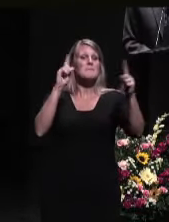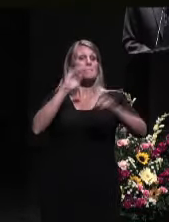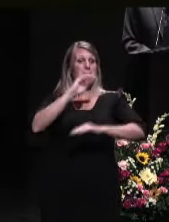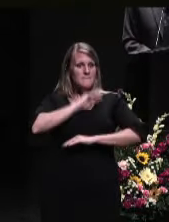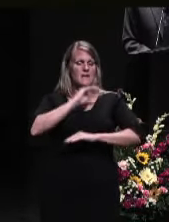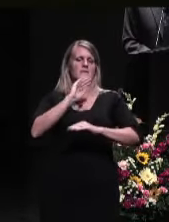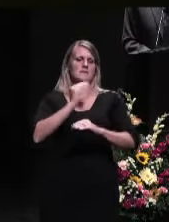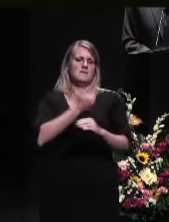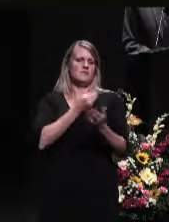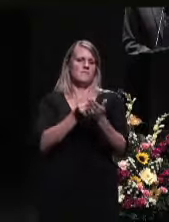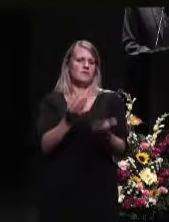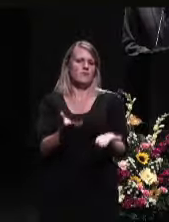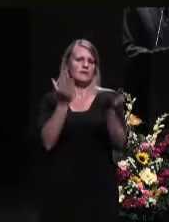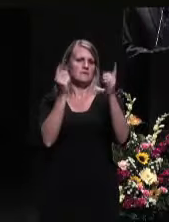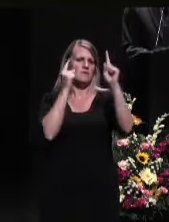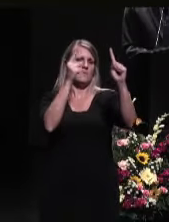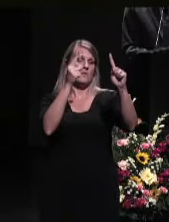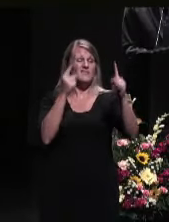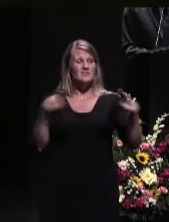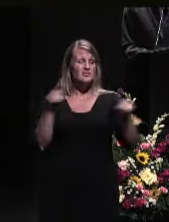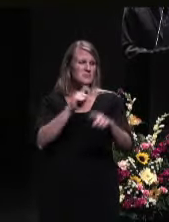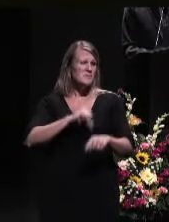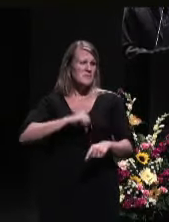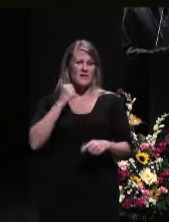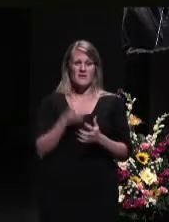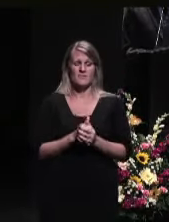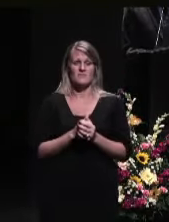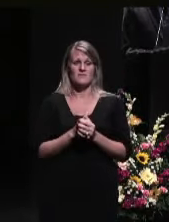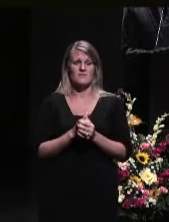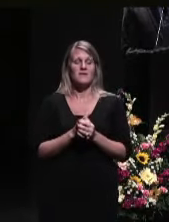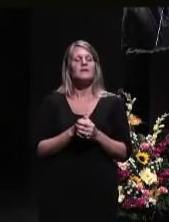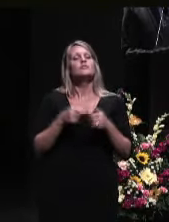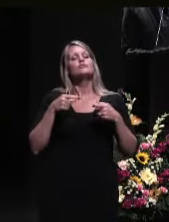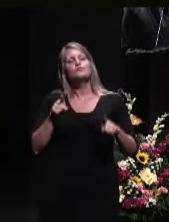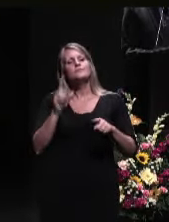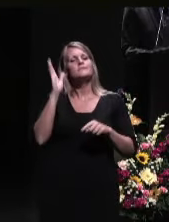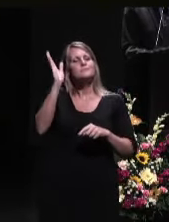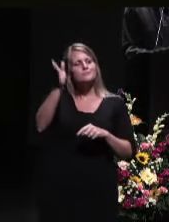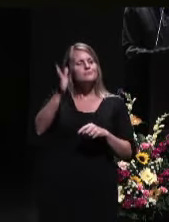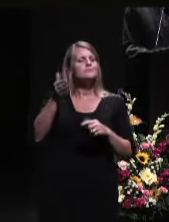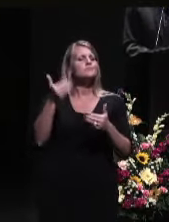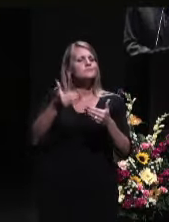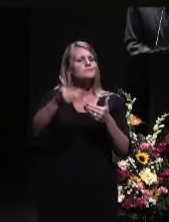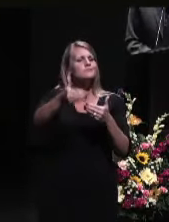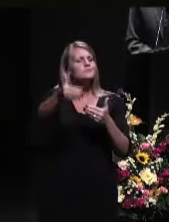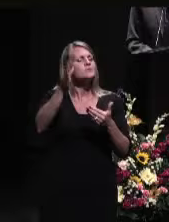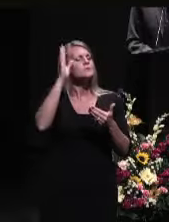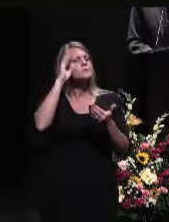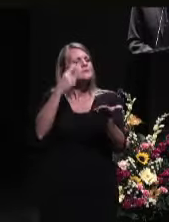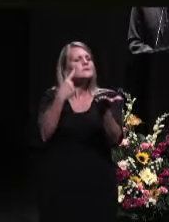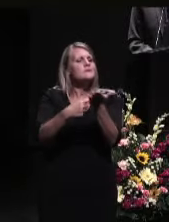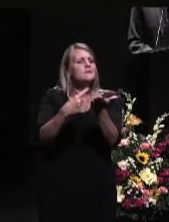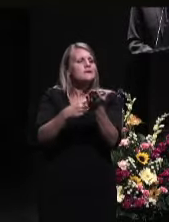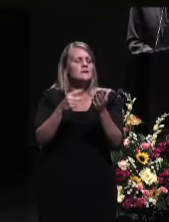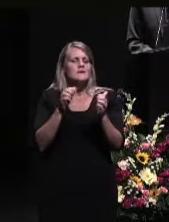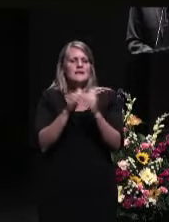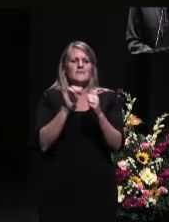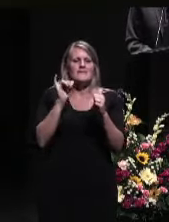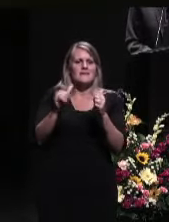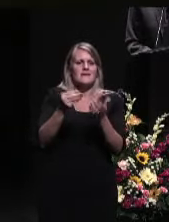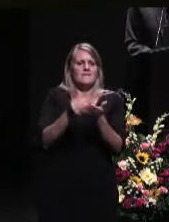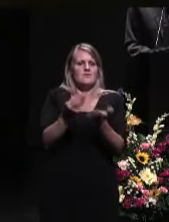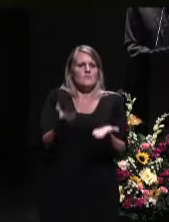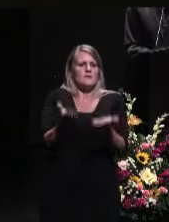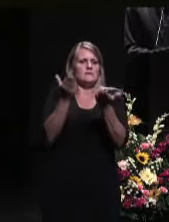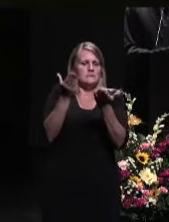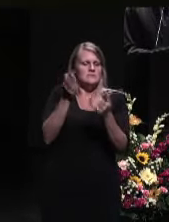so proud of what we've accomplished. Throughout the talk today, I'll talk about specific areas in which the campaign is making a difference, but I'll note